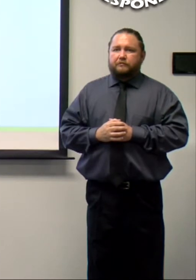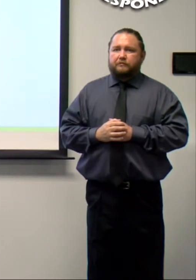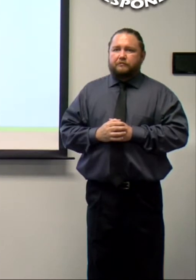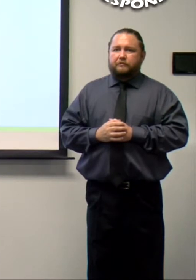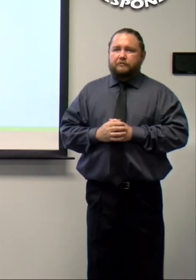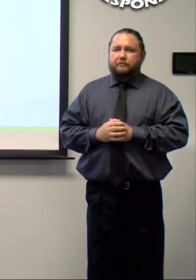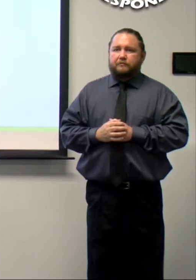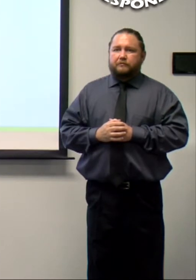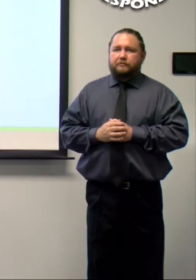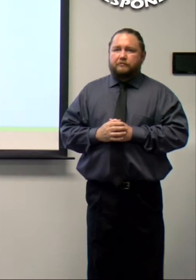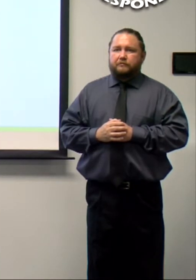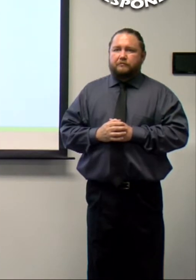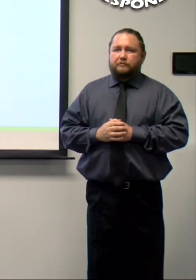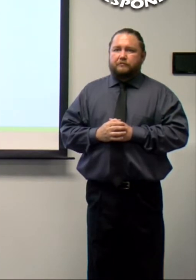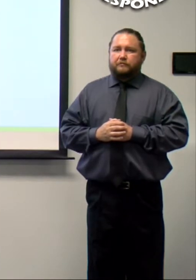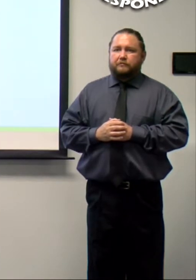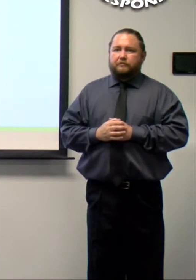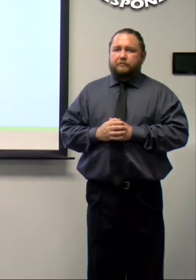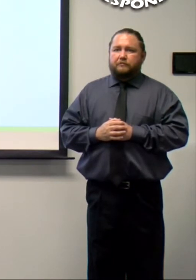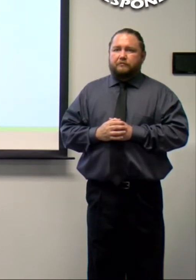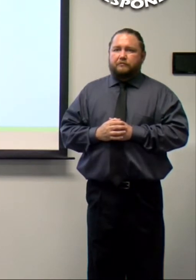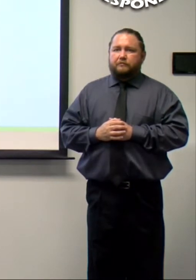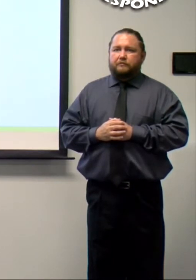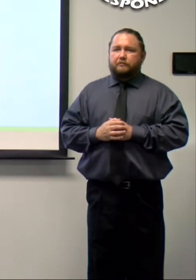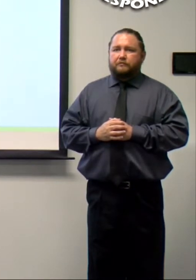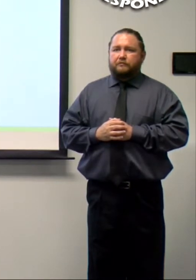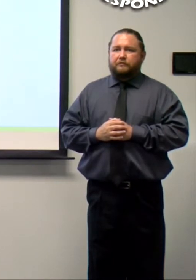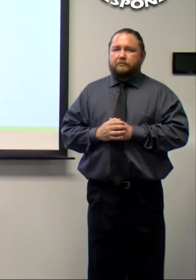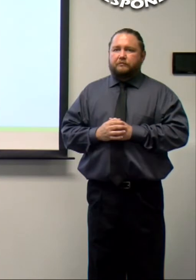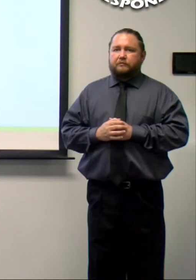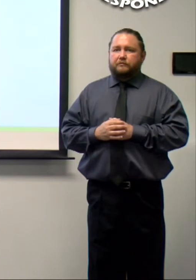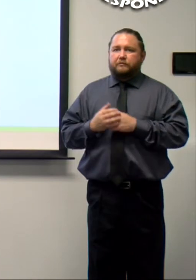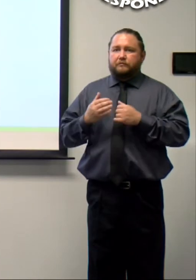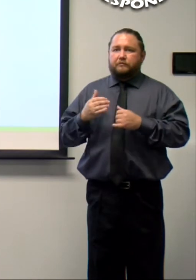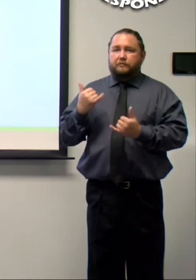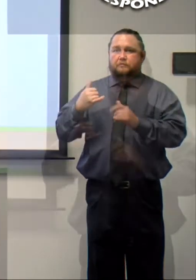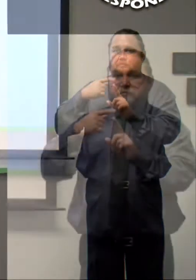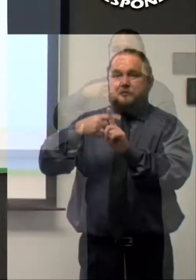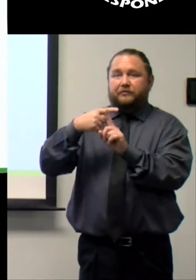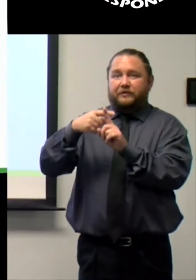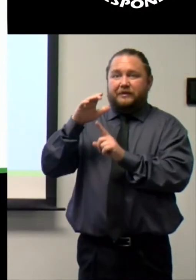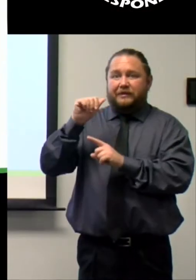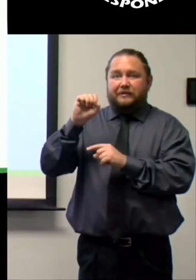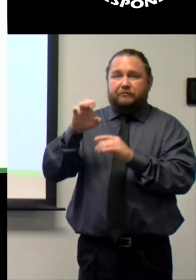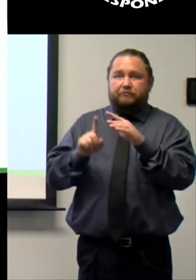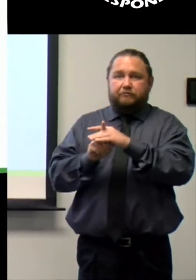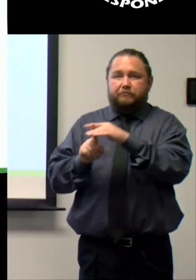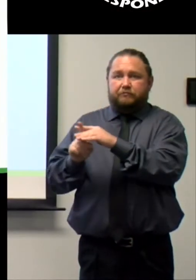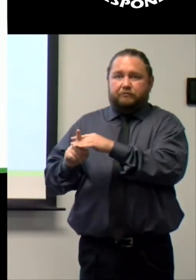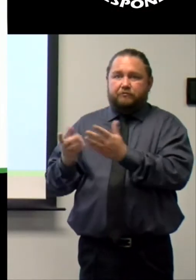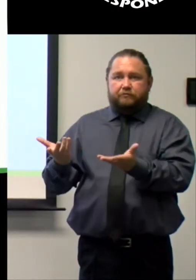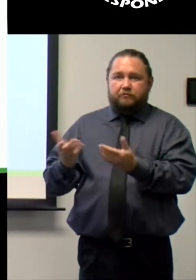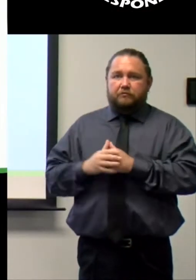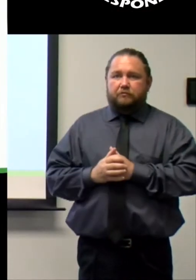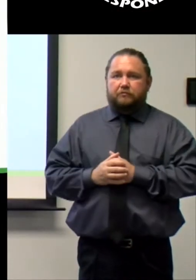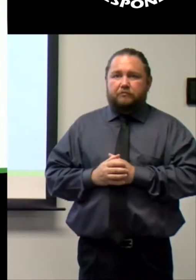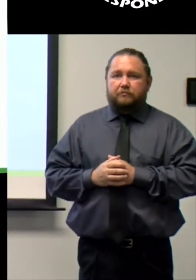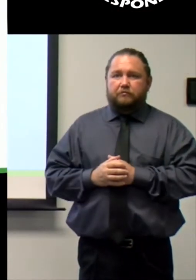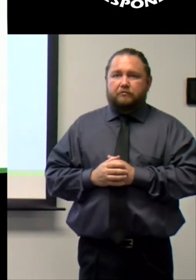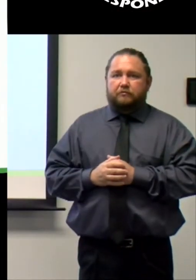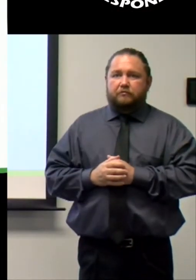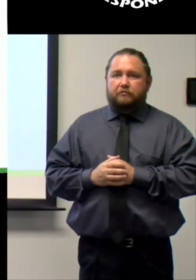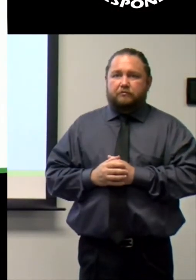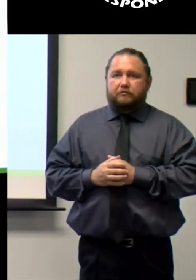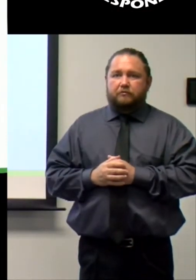of new positive cases determined, people who test to have the virus, has been reduced by